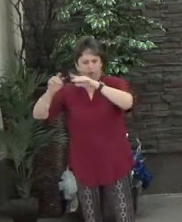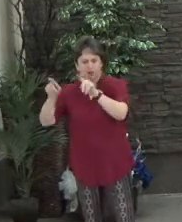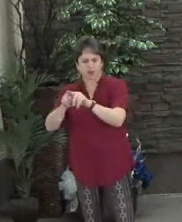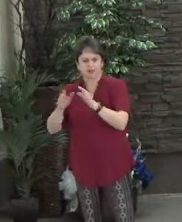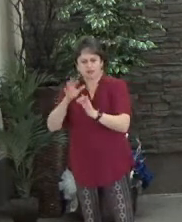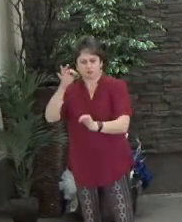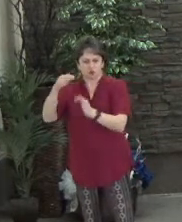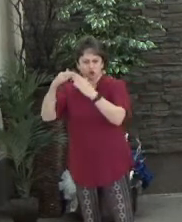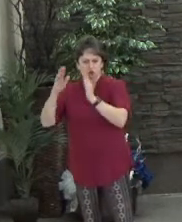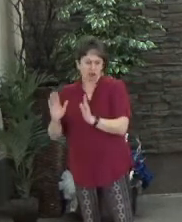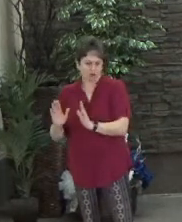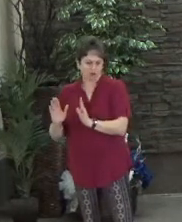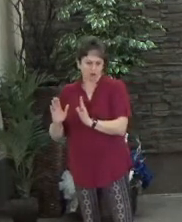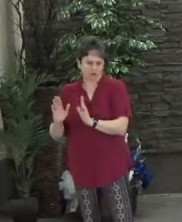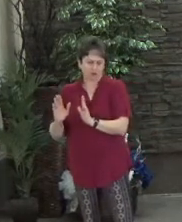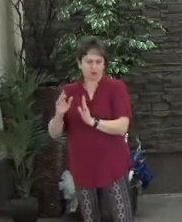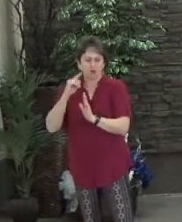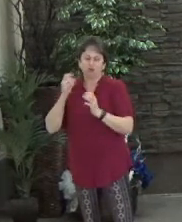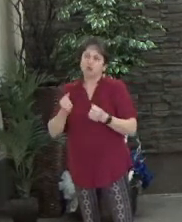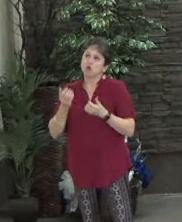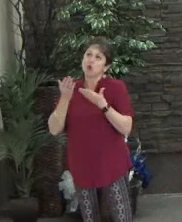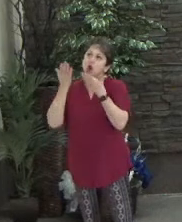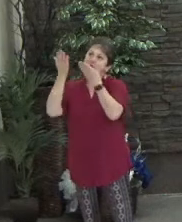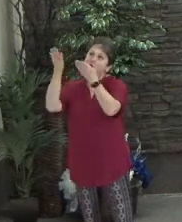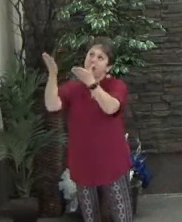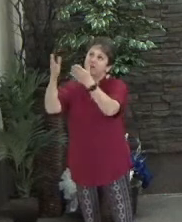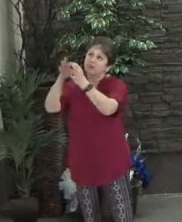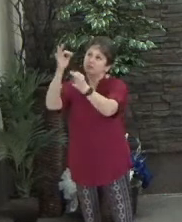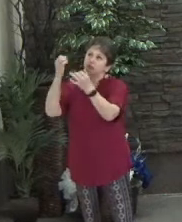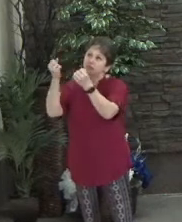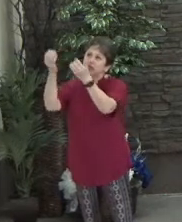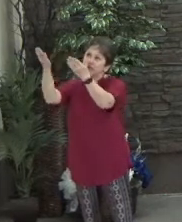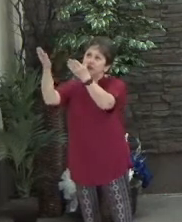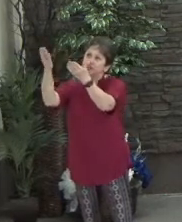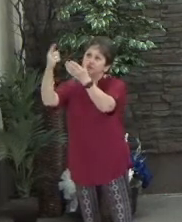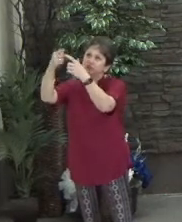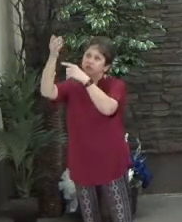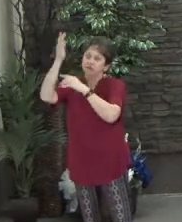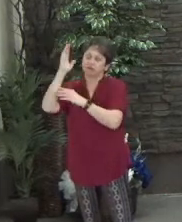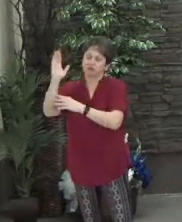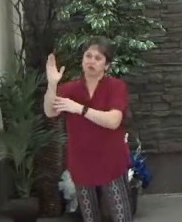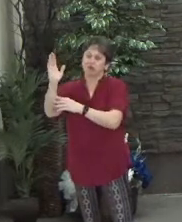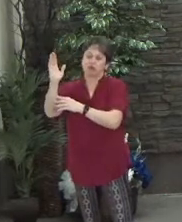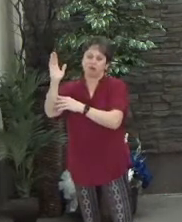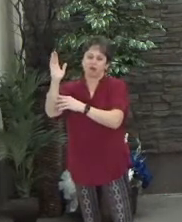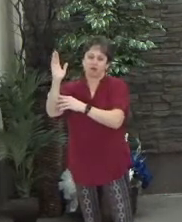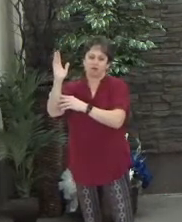spiritual house to offer spiritual sacrifices to God,